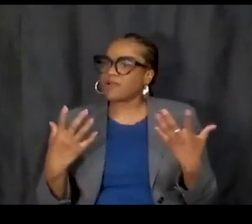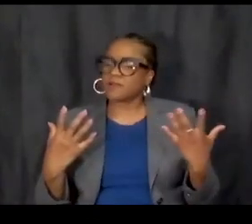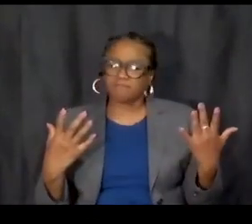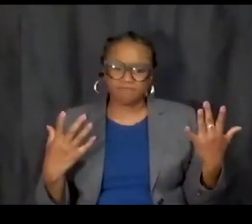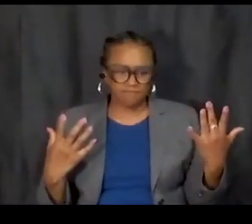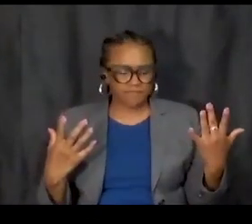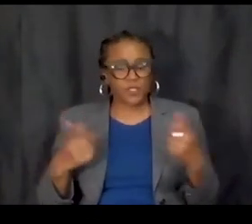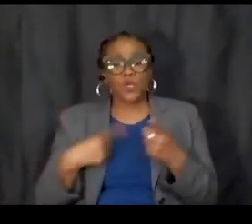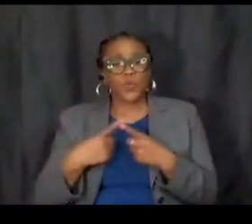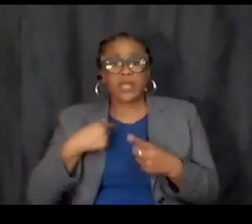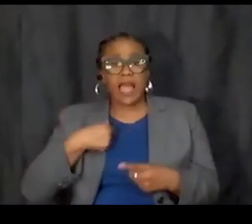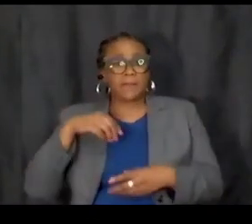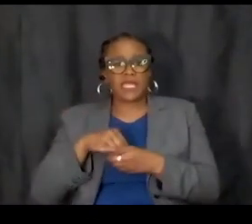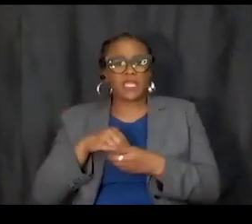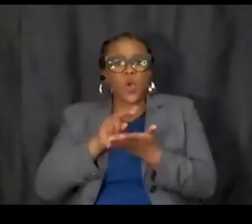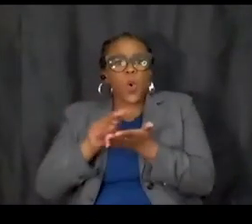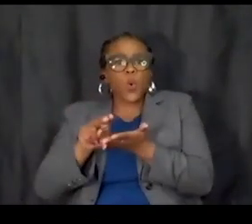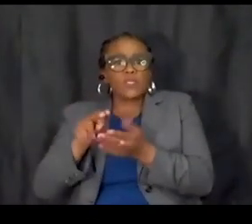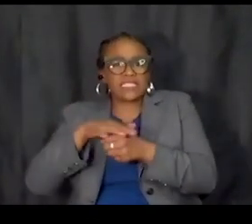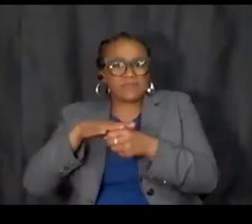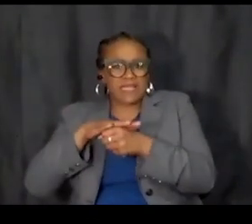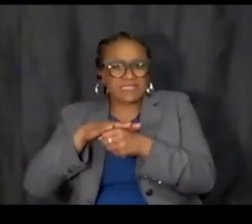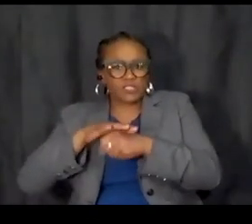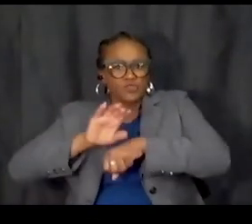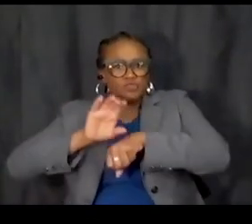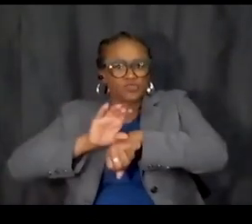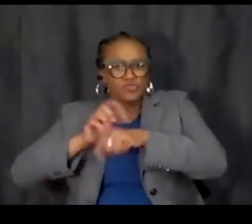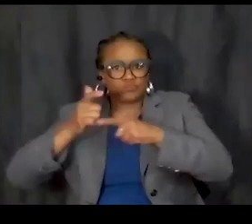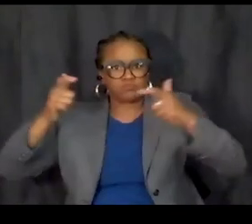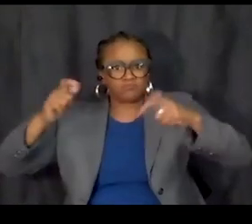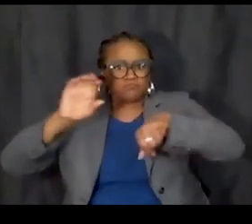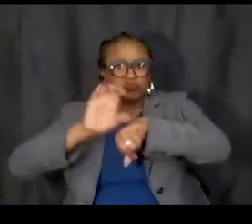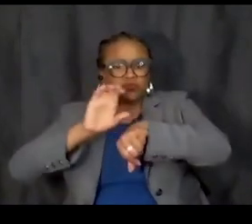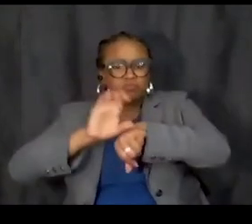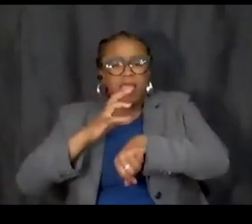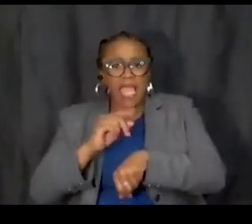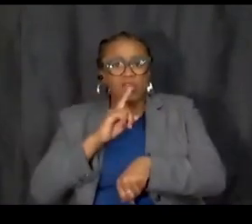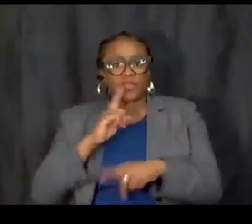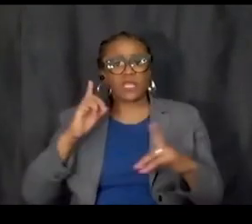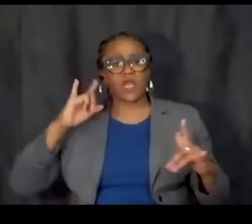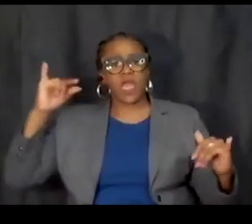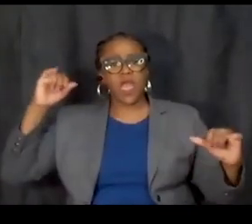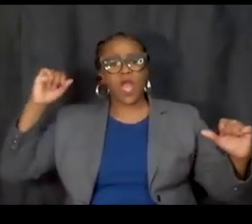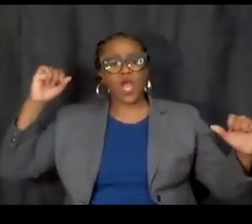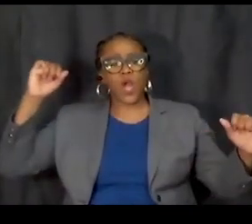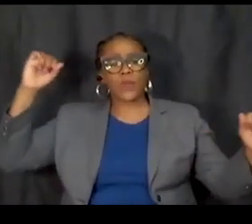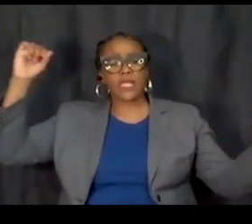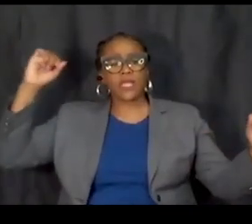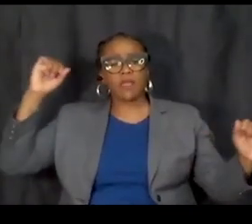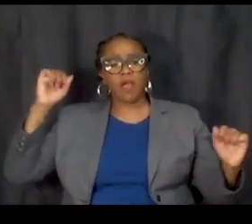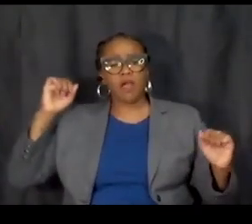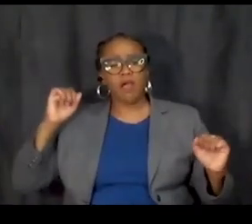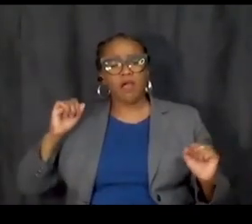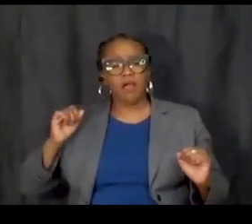and cathedrals and stuff like that, and you've got that really echoey kind of sound, and that's meant to kind of project a kind